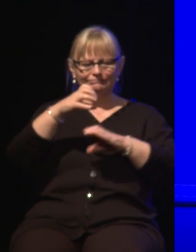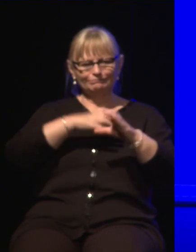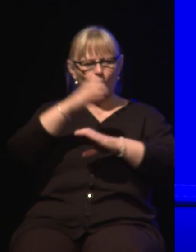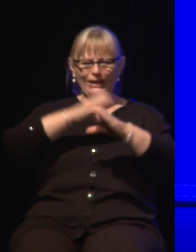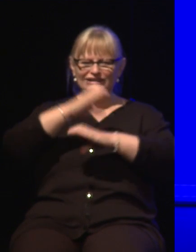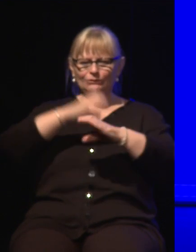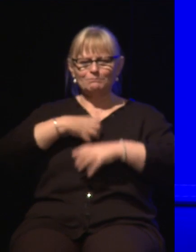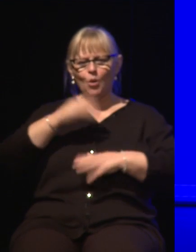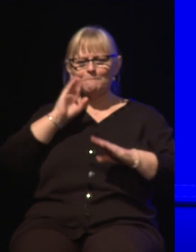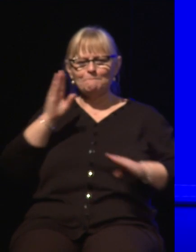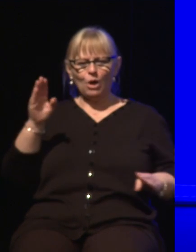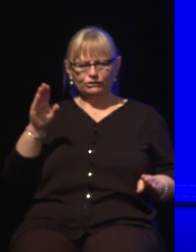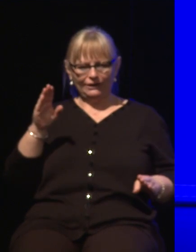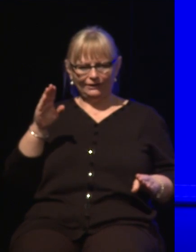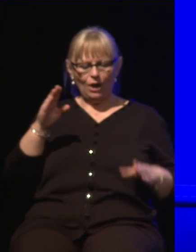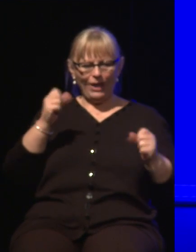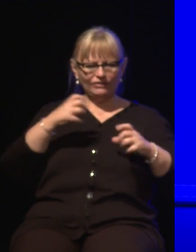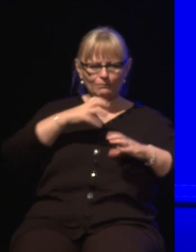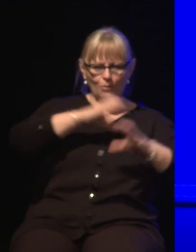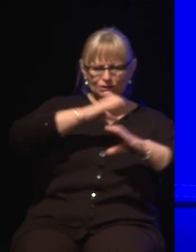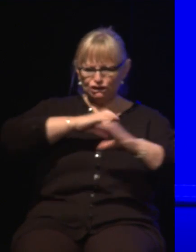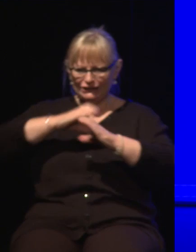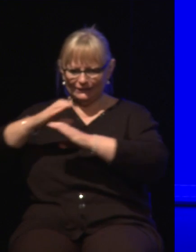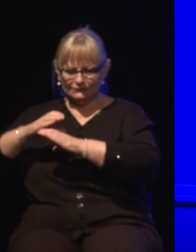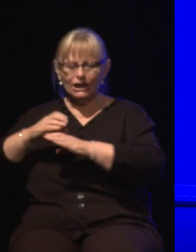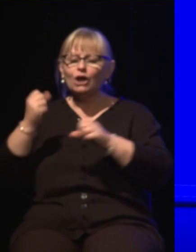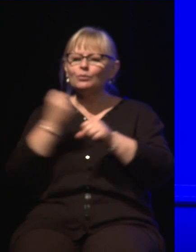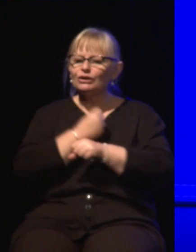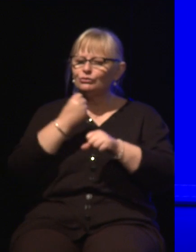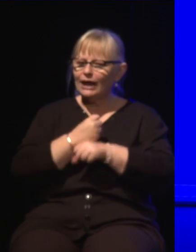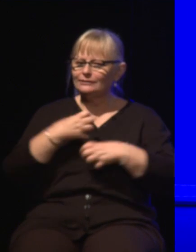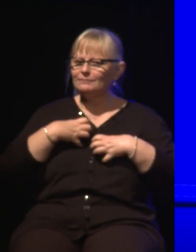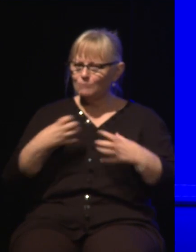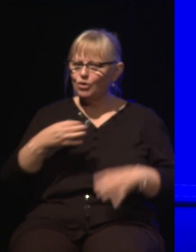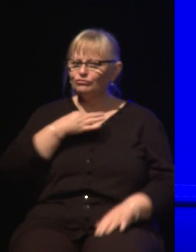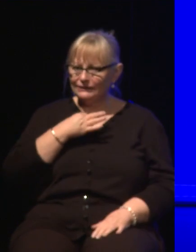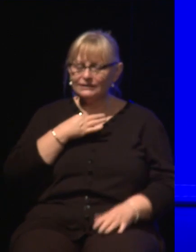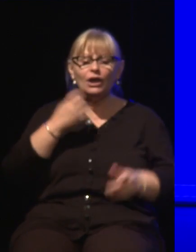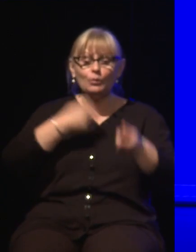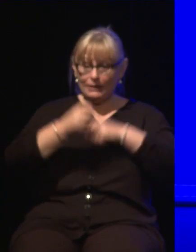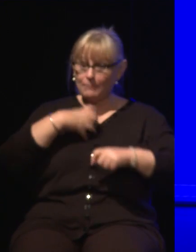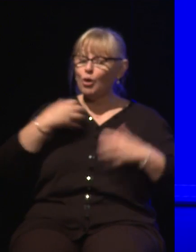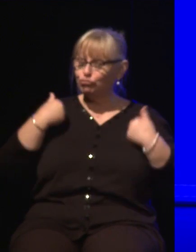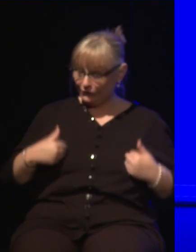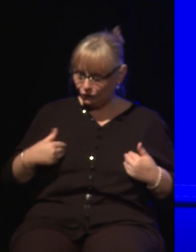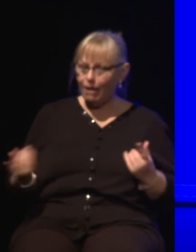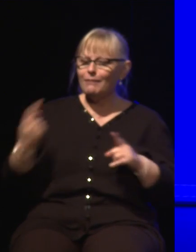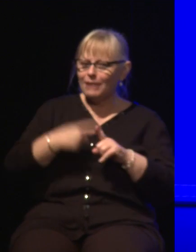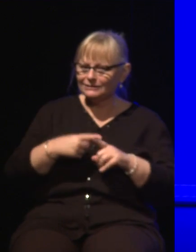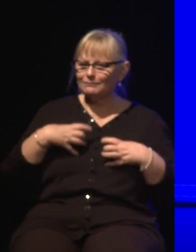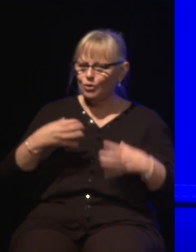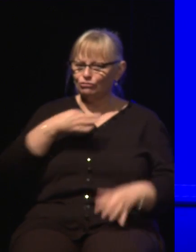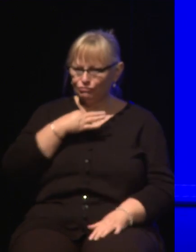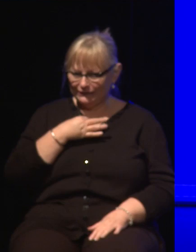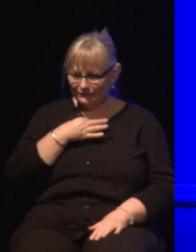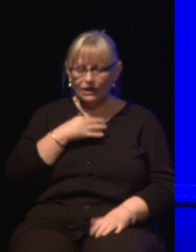onwards, we created new risks. Our societies became a lot richer, but they also had new risks.